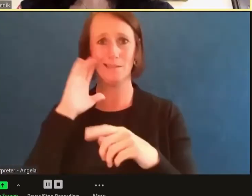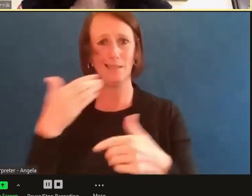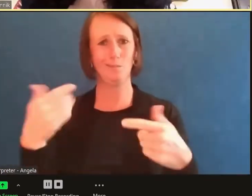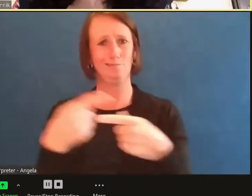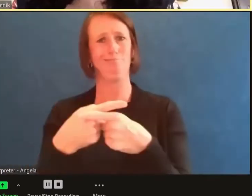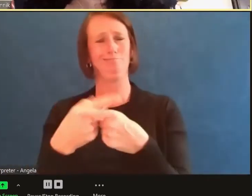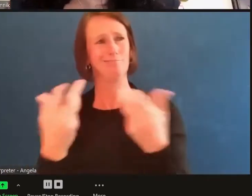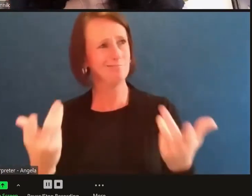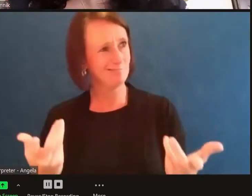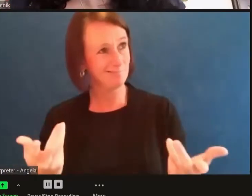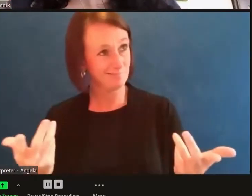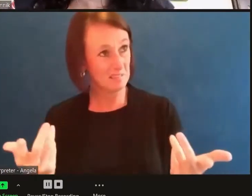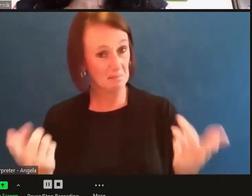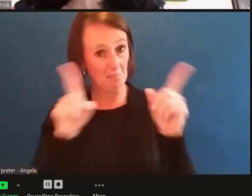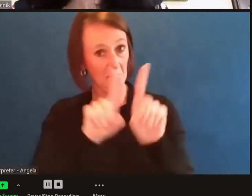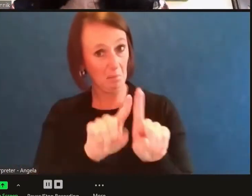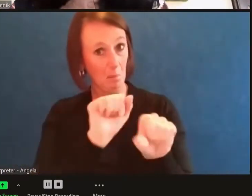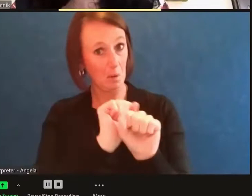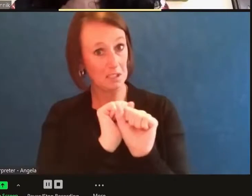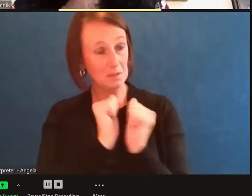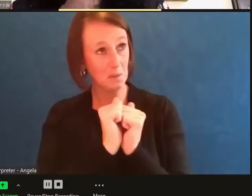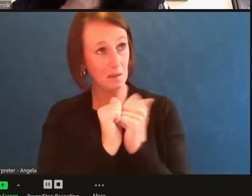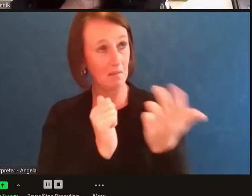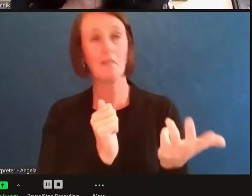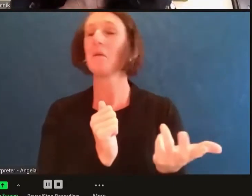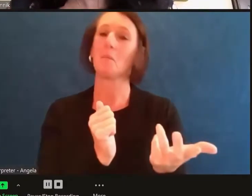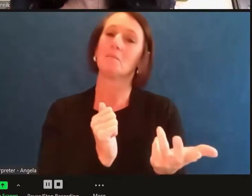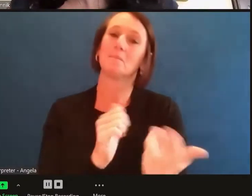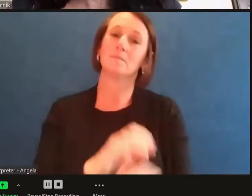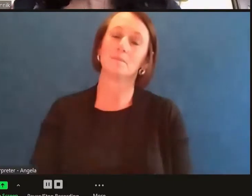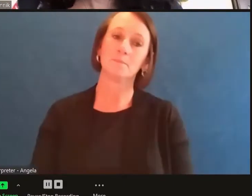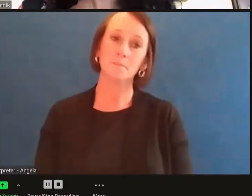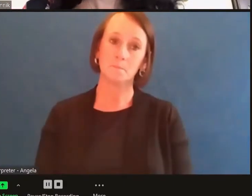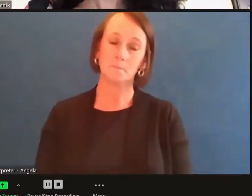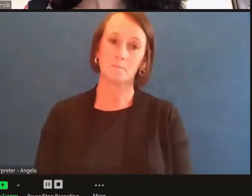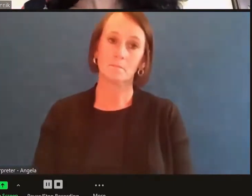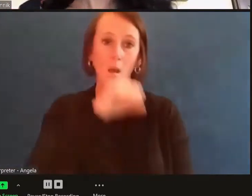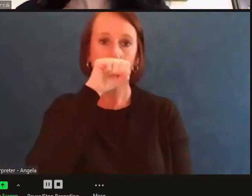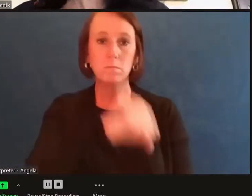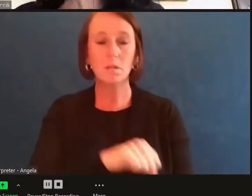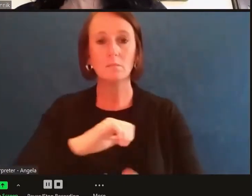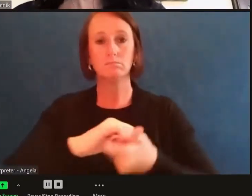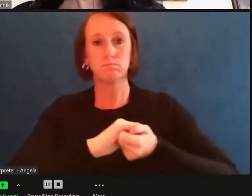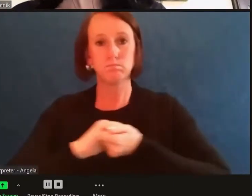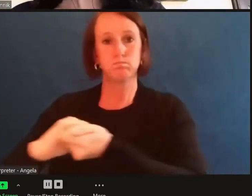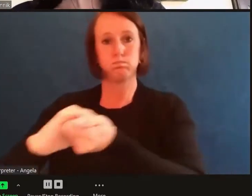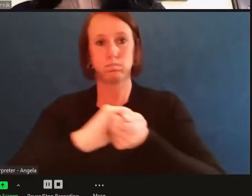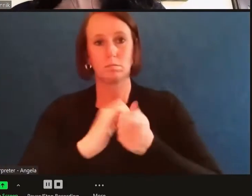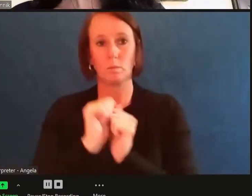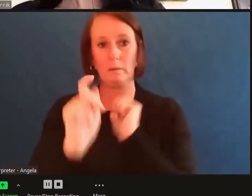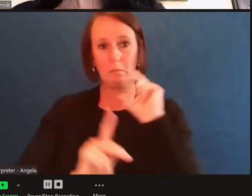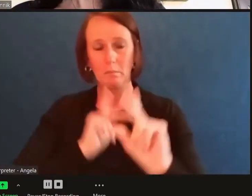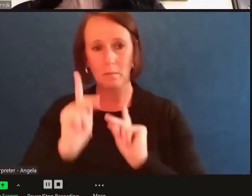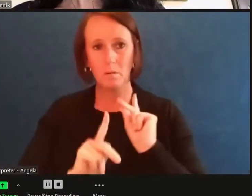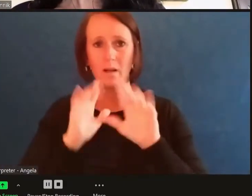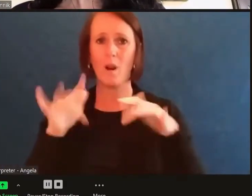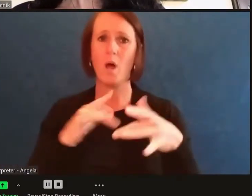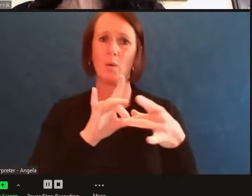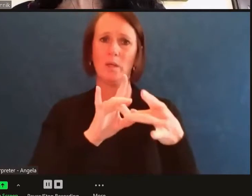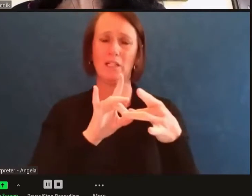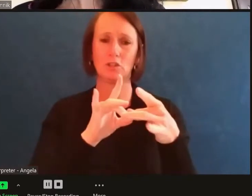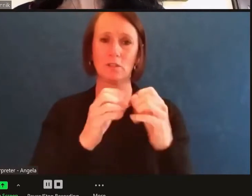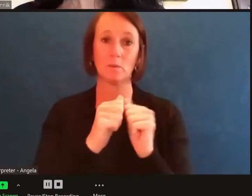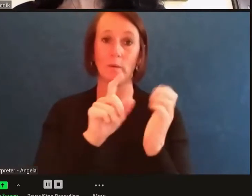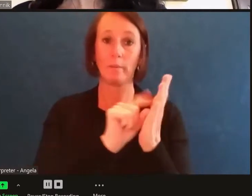Yes. Yeah, I thought so. So I love collaborating with people, and I have relationships with a lot of publishers, a lot of